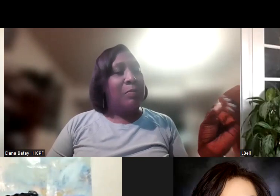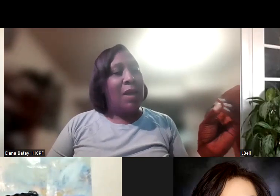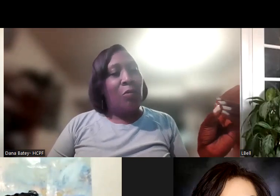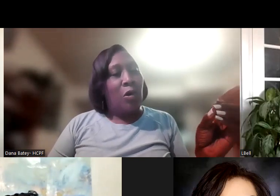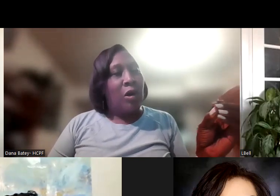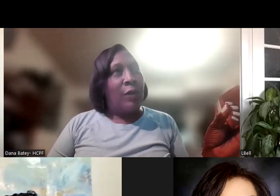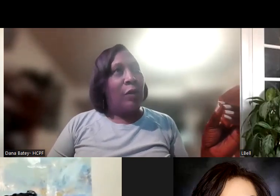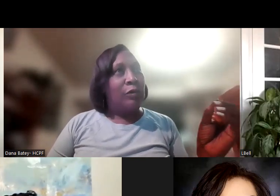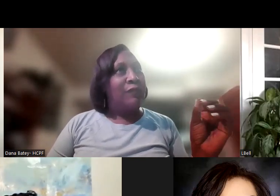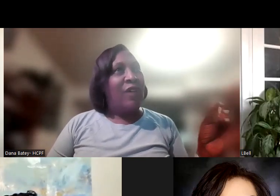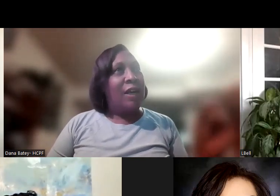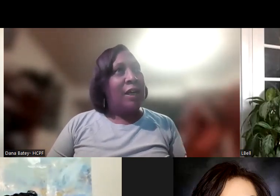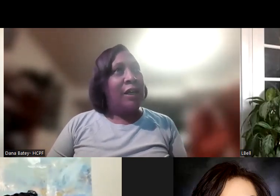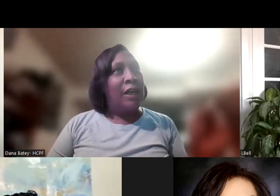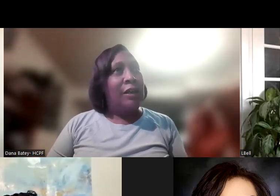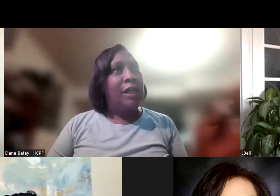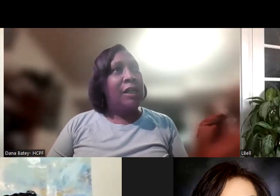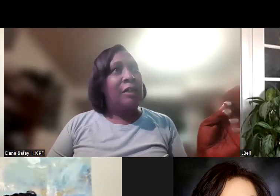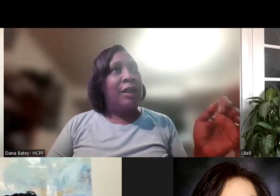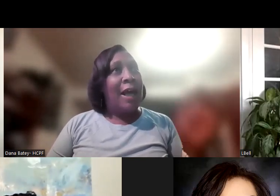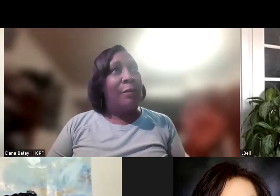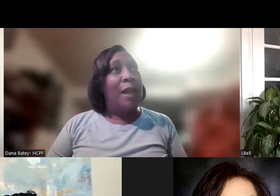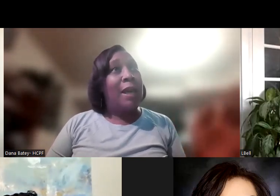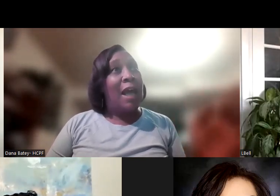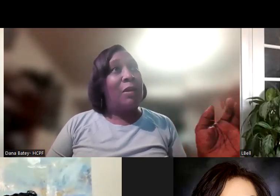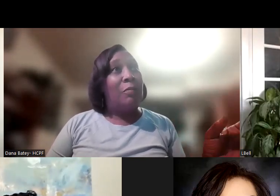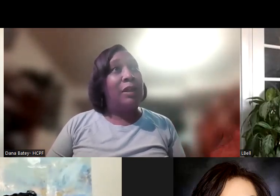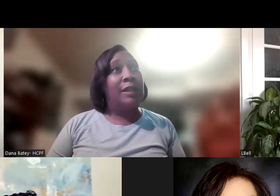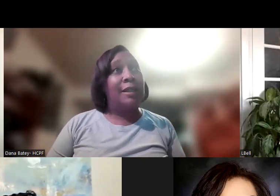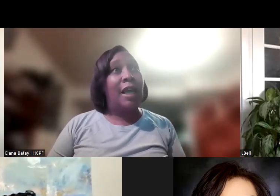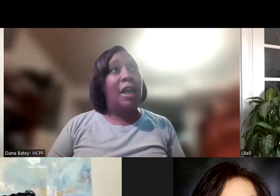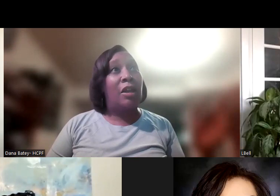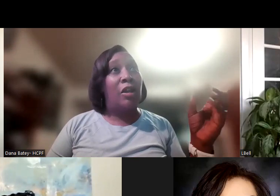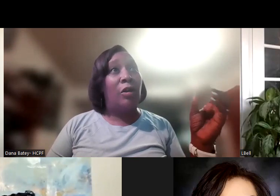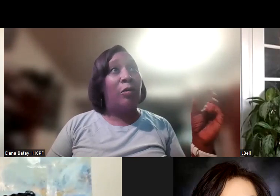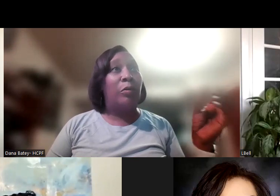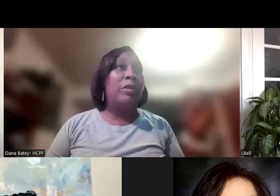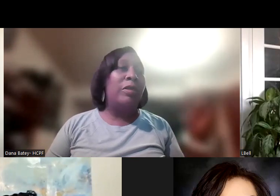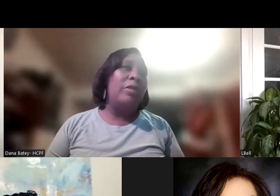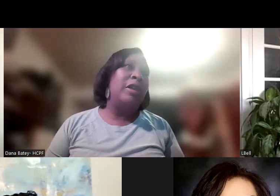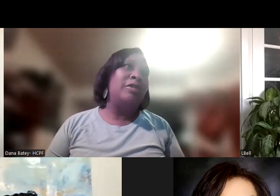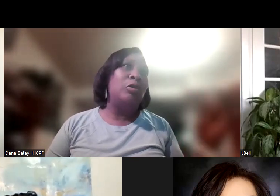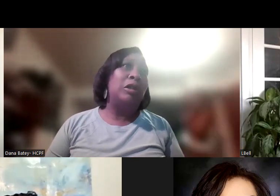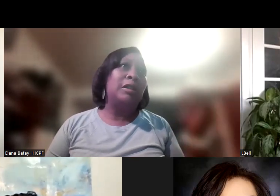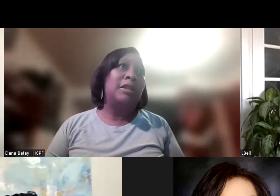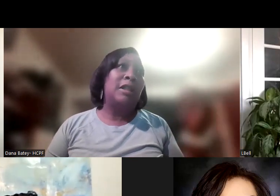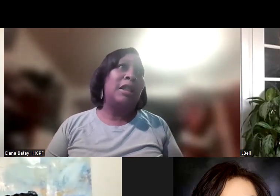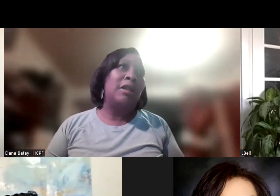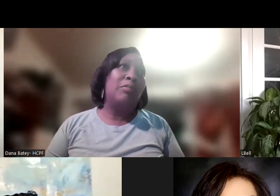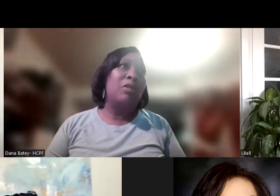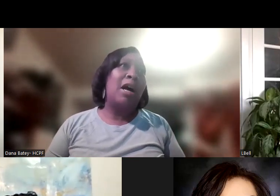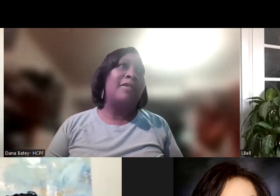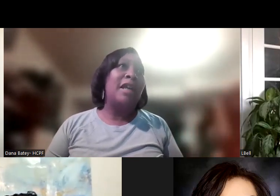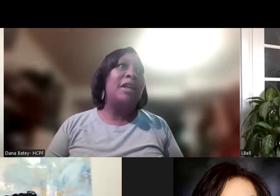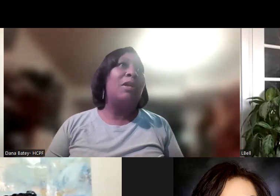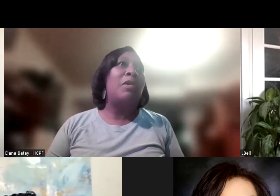to maybe work on those finite details on how to make it happen. But to say, you know, these doulas and